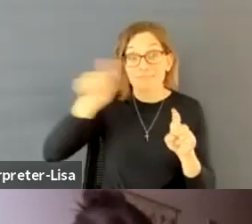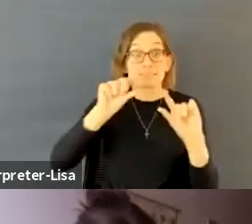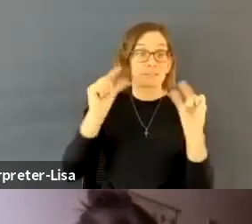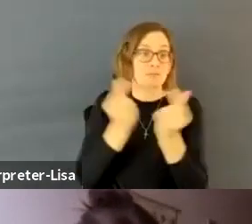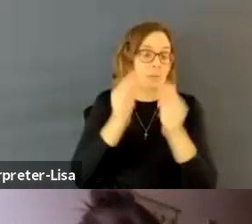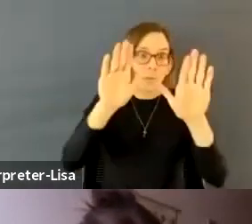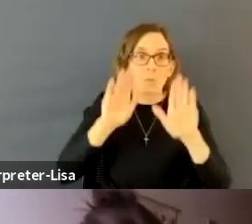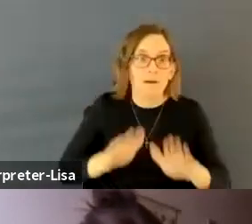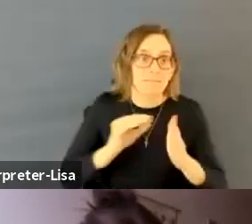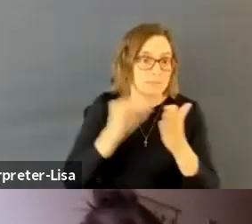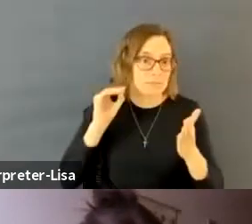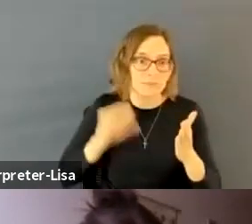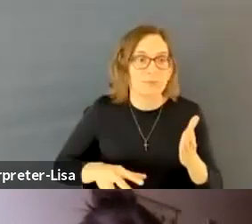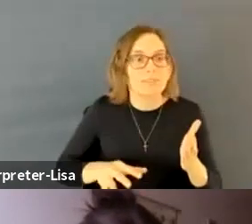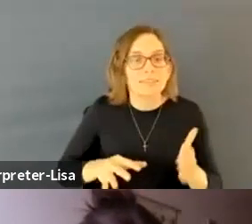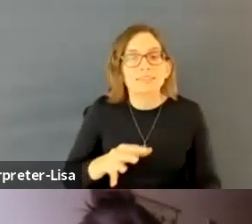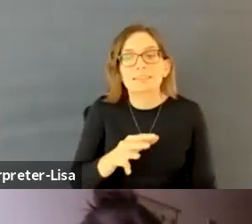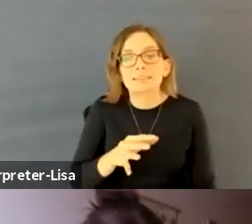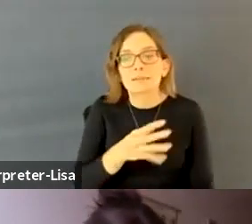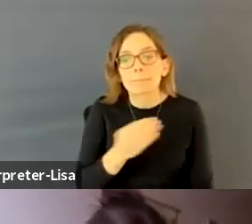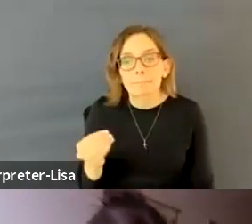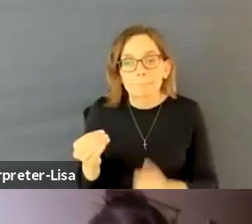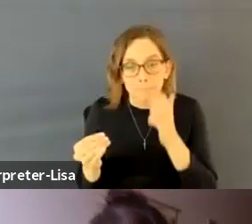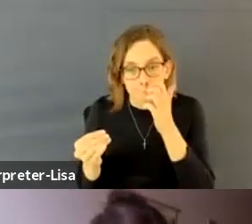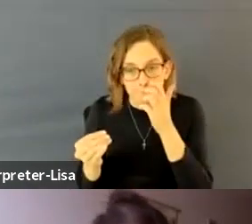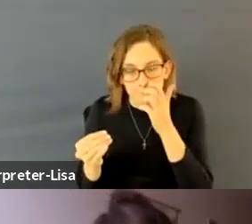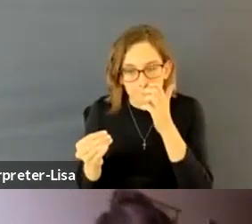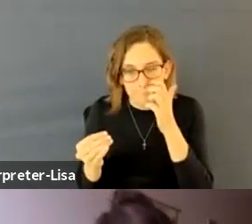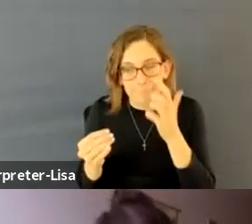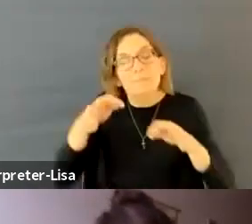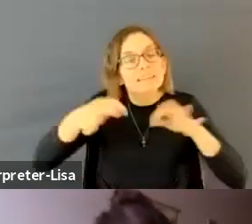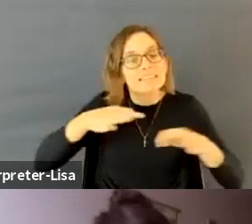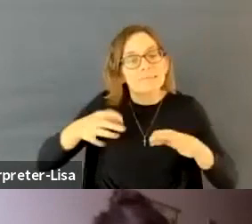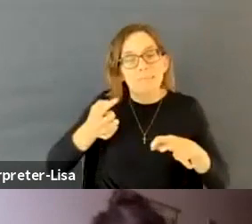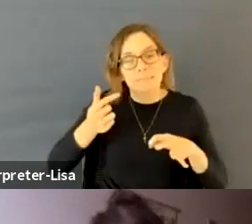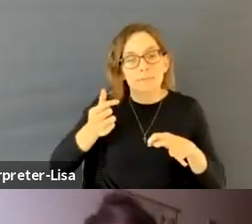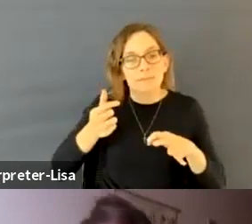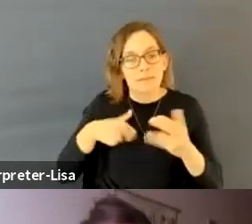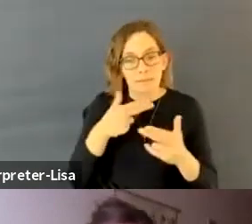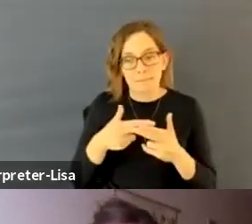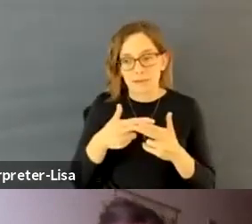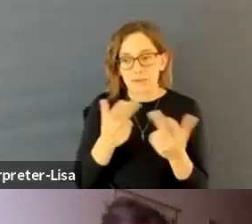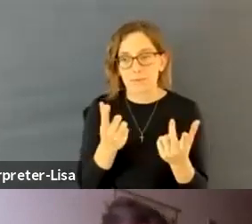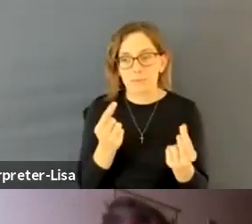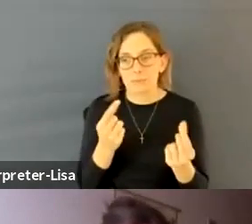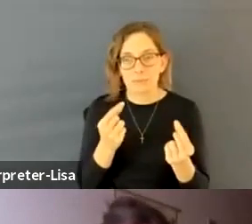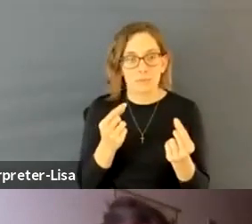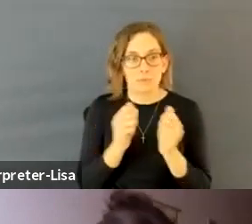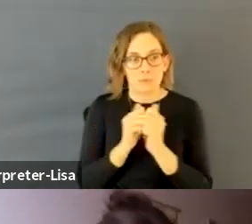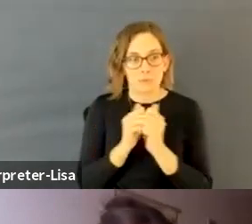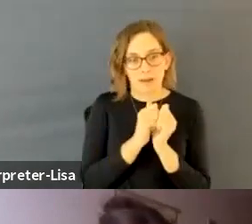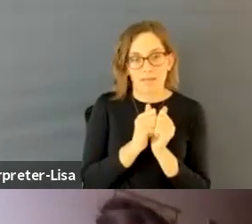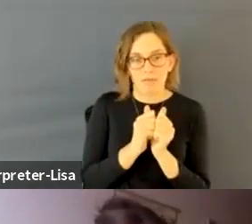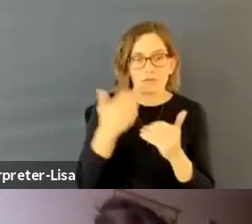wonderful students. And I'm just gonna explain a little bit about what we're going to do together.